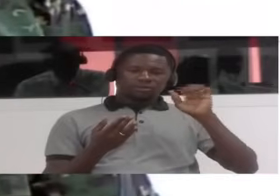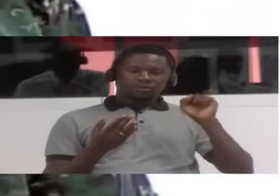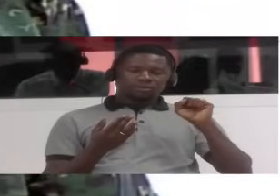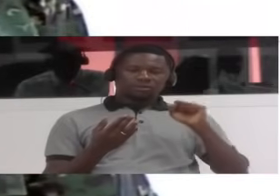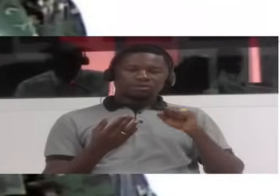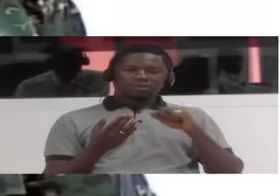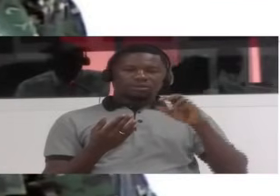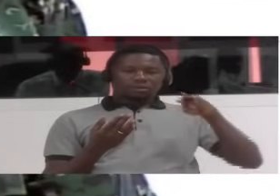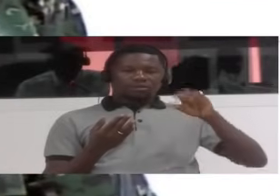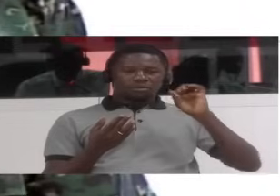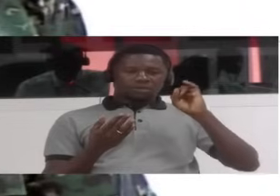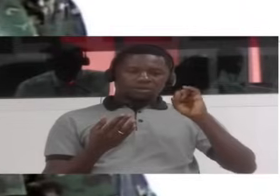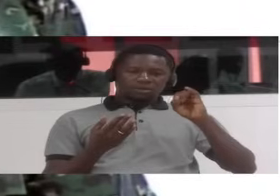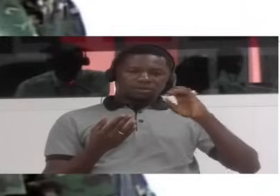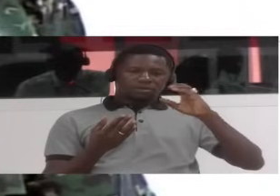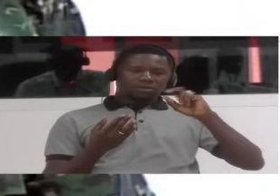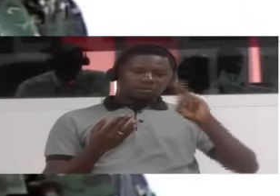Michael Jada,